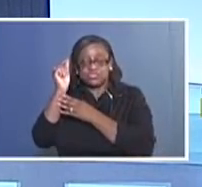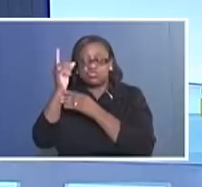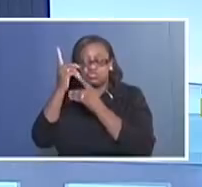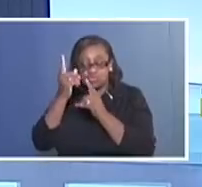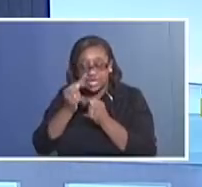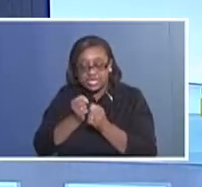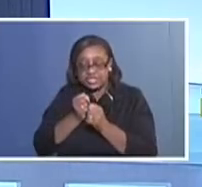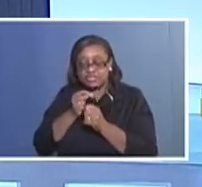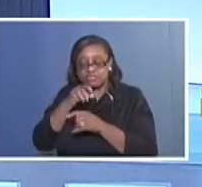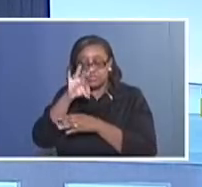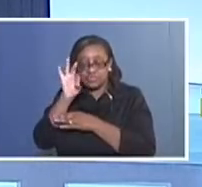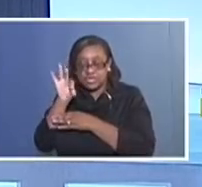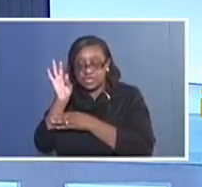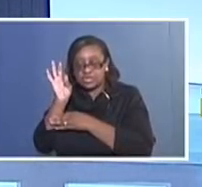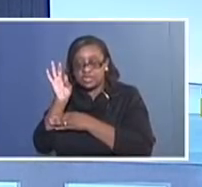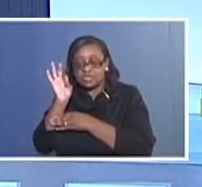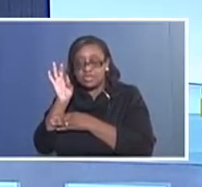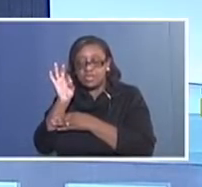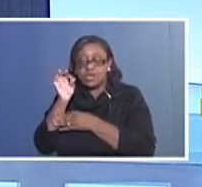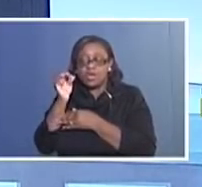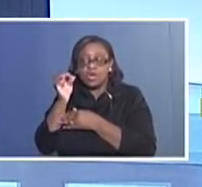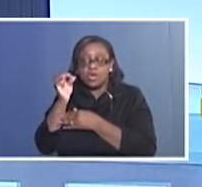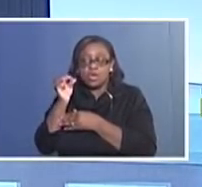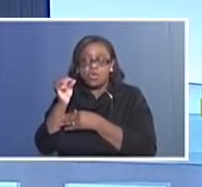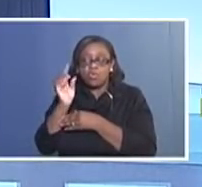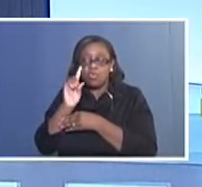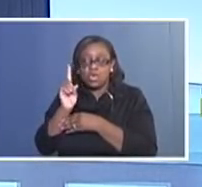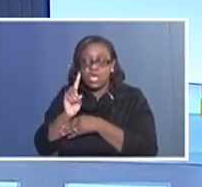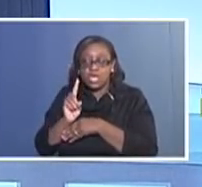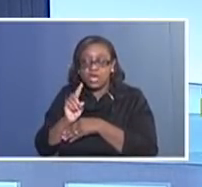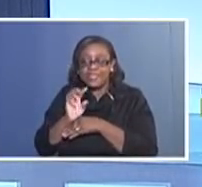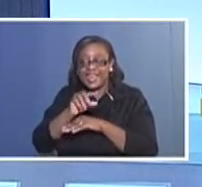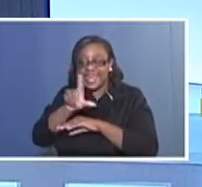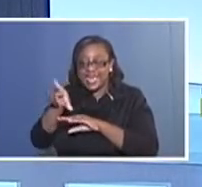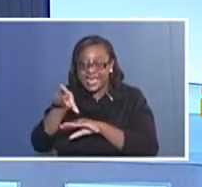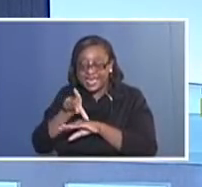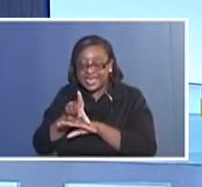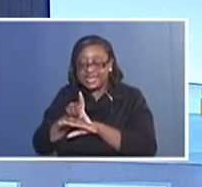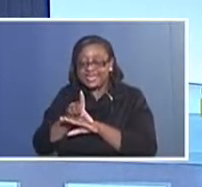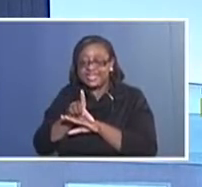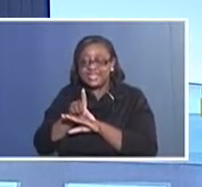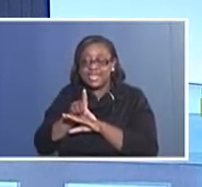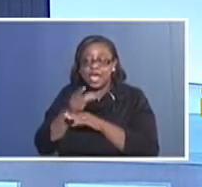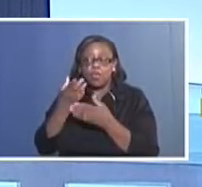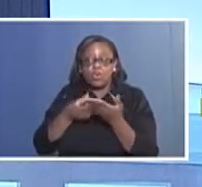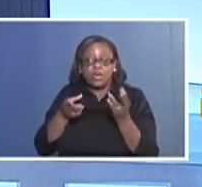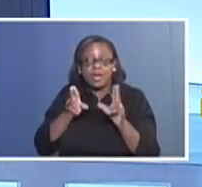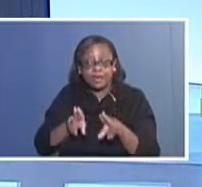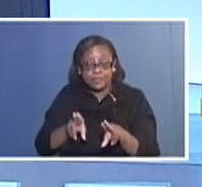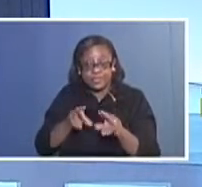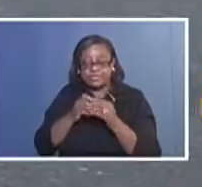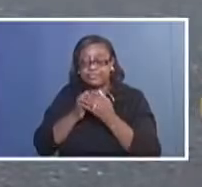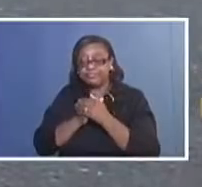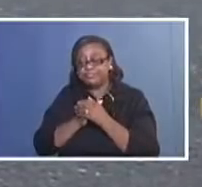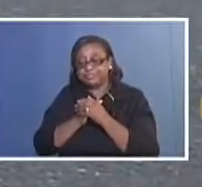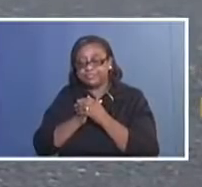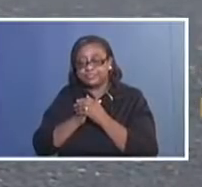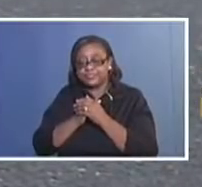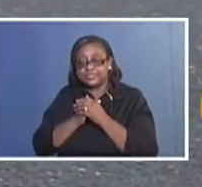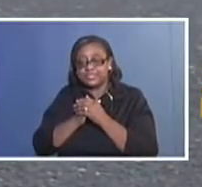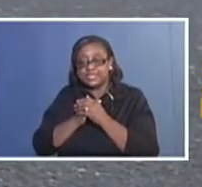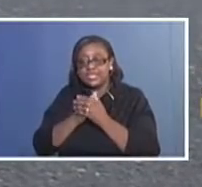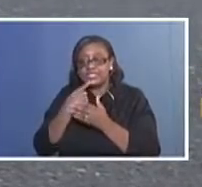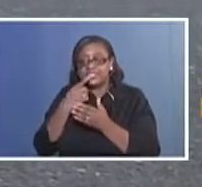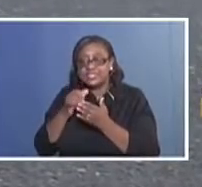several administrations with a survey of hundreds of acres of land. Here's Keishla Adderley with the story. The